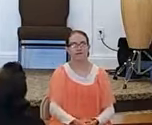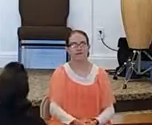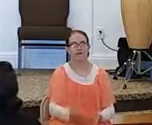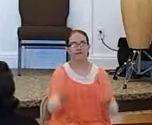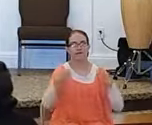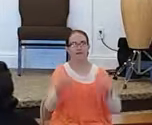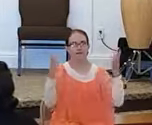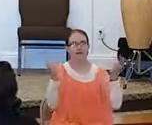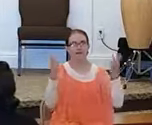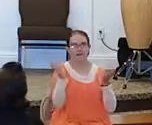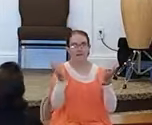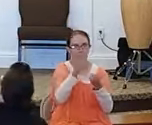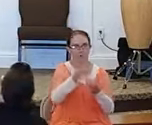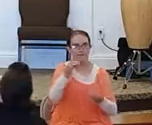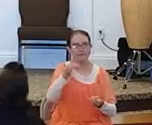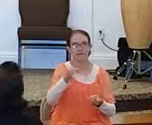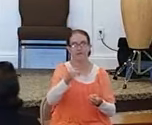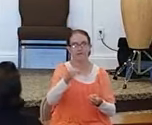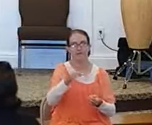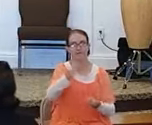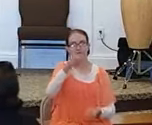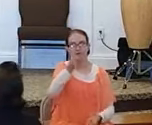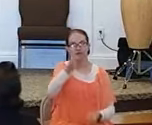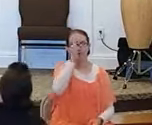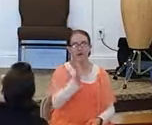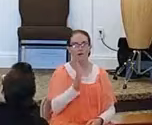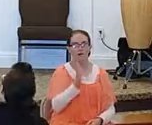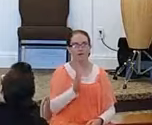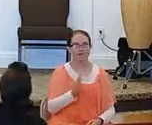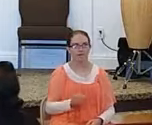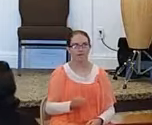Hallelujah. Now, what's the Holy Ghost? Is the Spirit of God? Yes, sir.